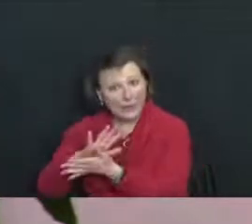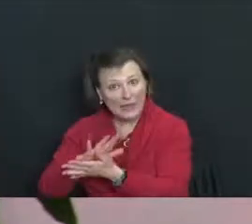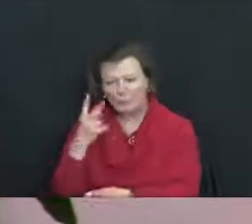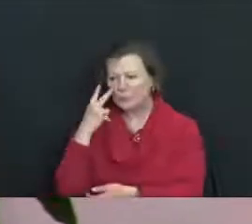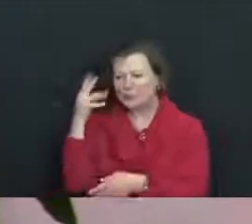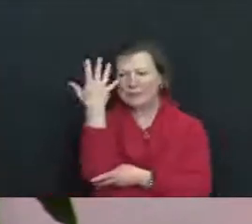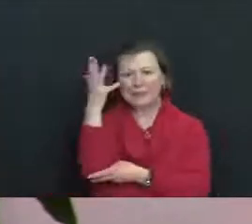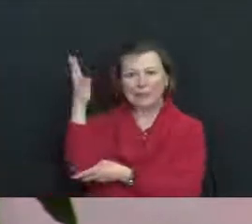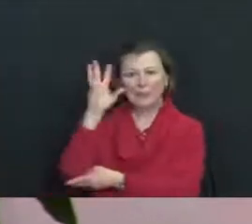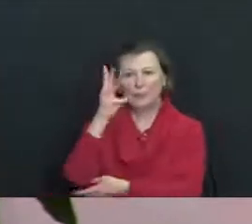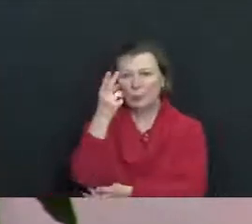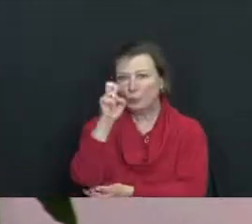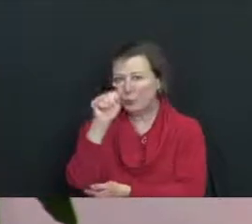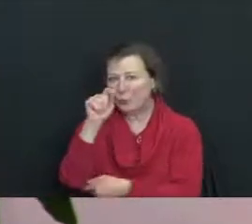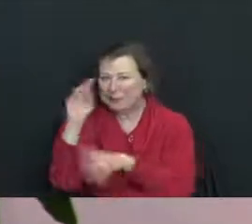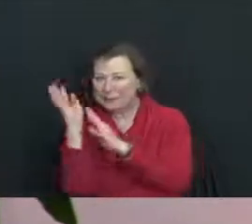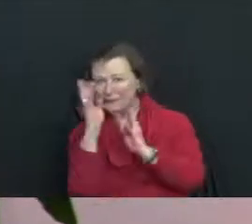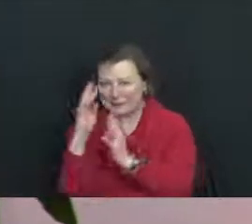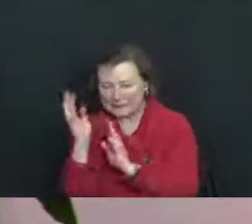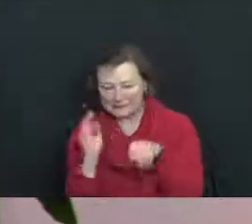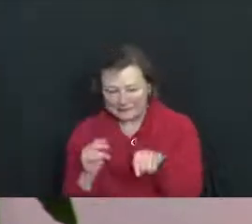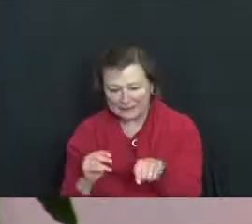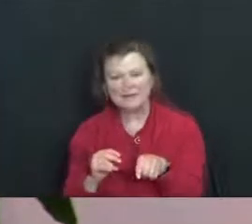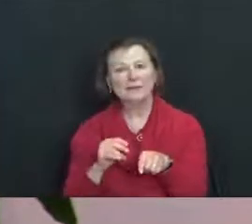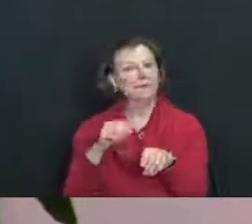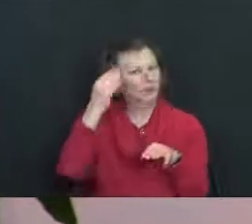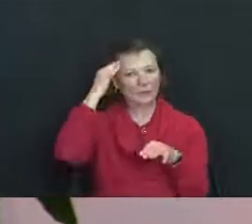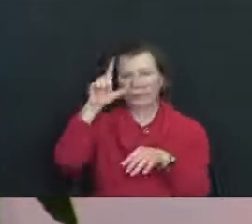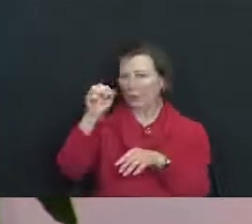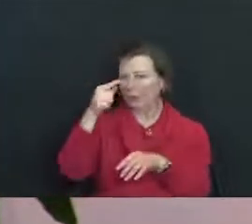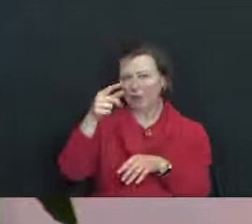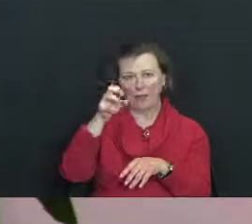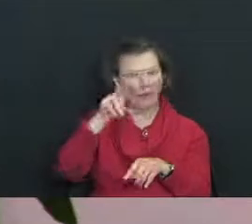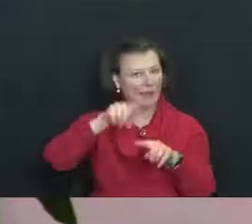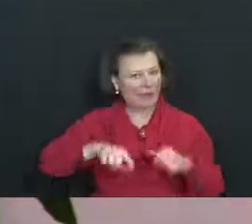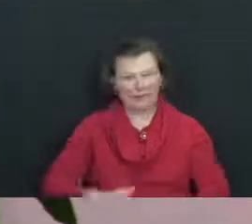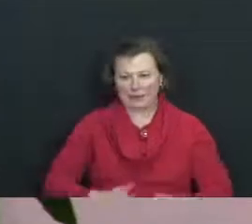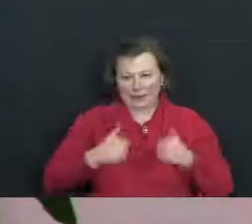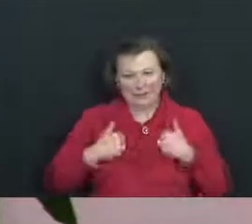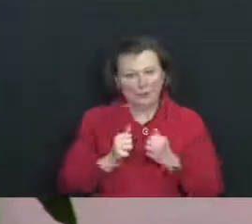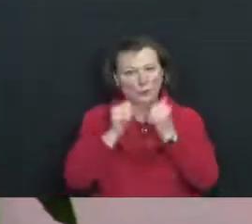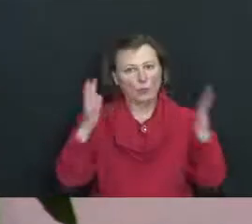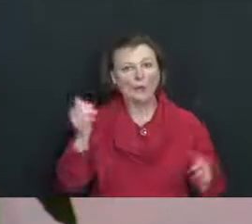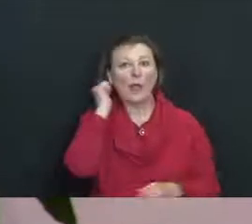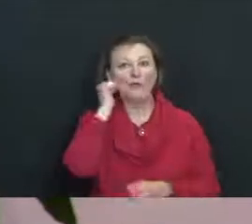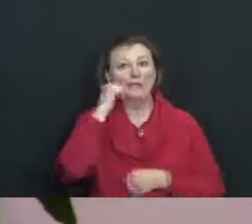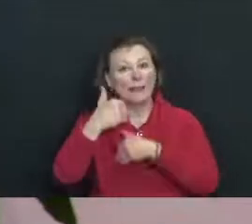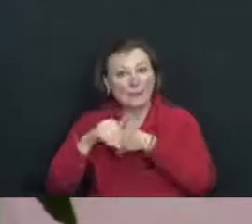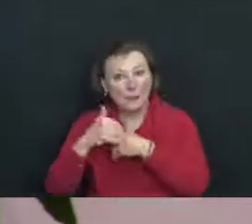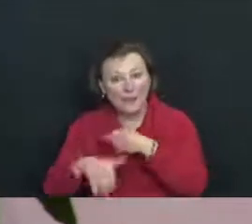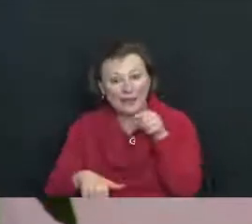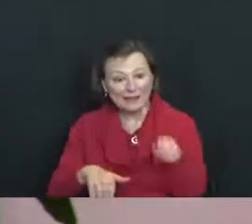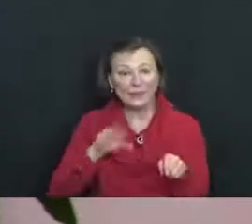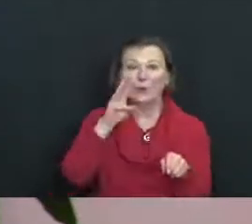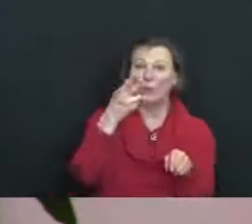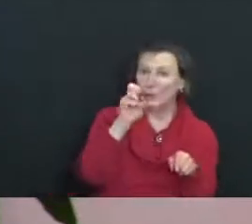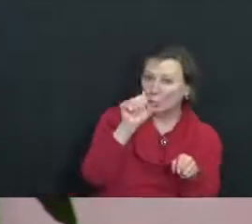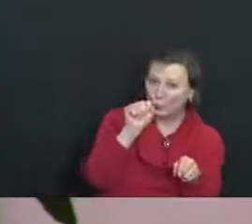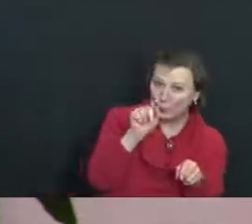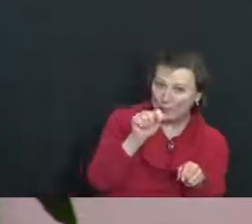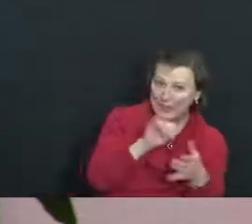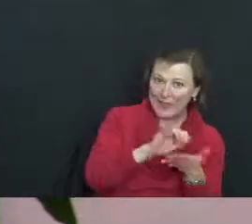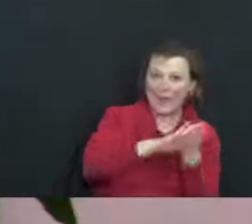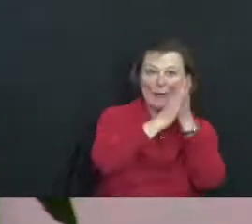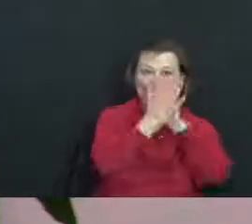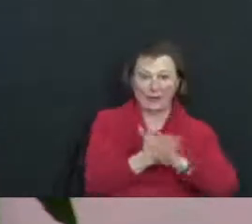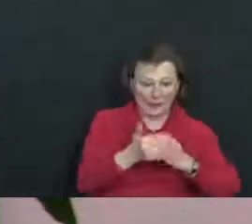wheat. We know the logger could not exist without his daily bread, and therefore the wheat that became his bread